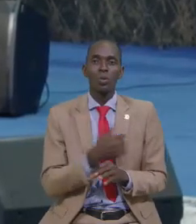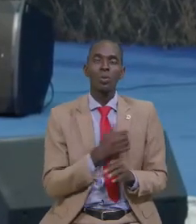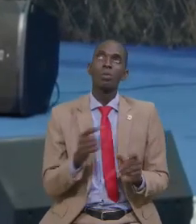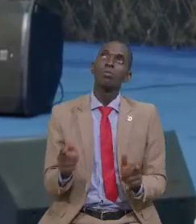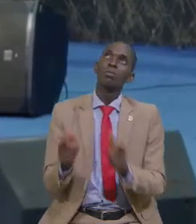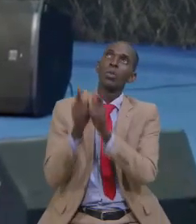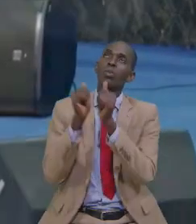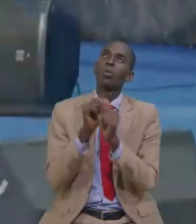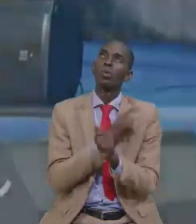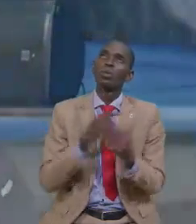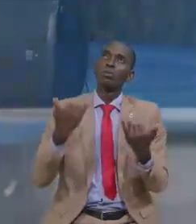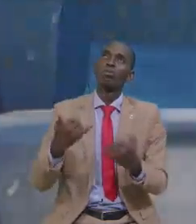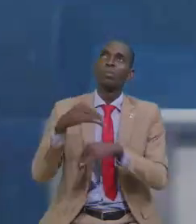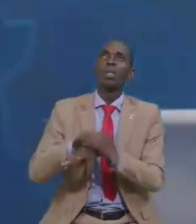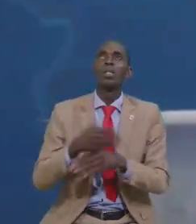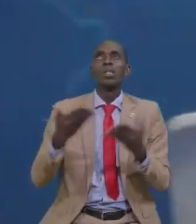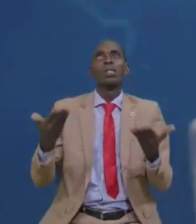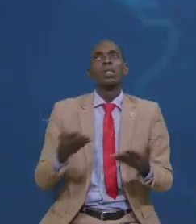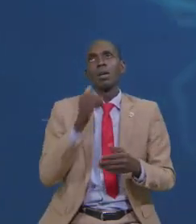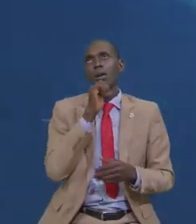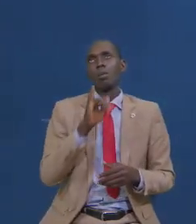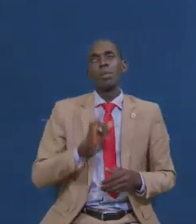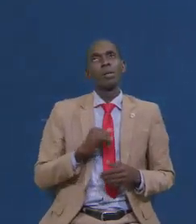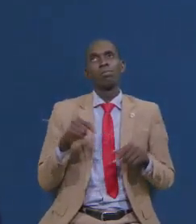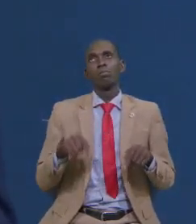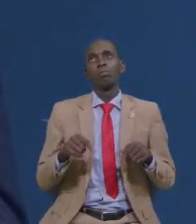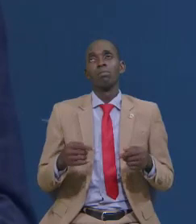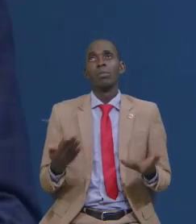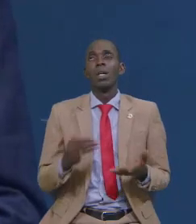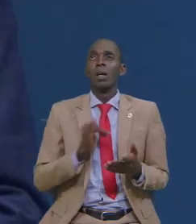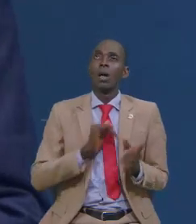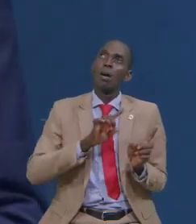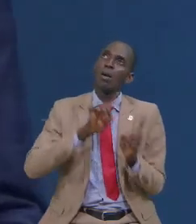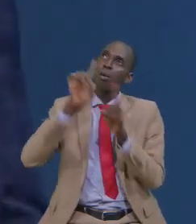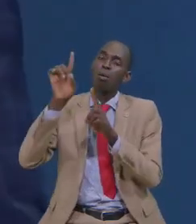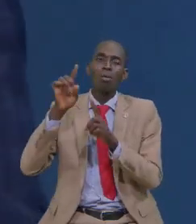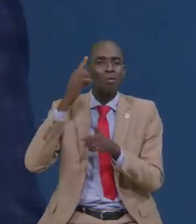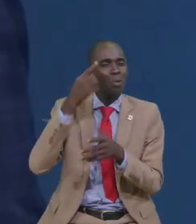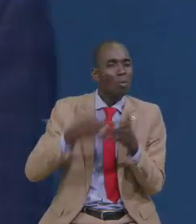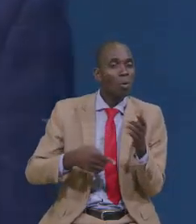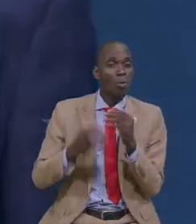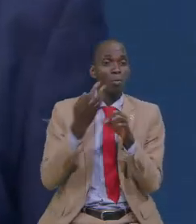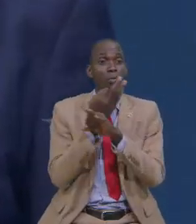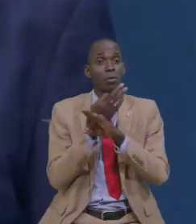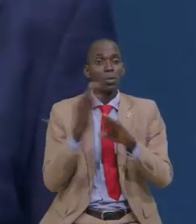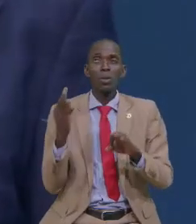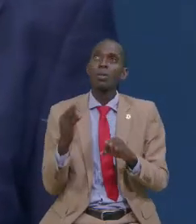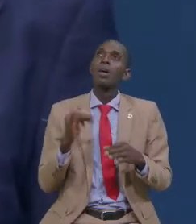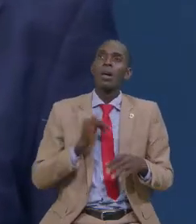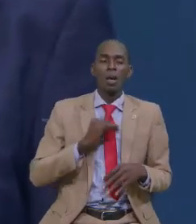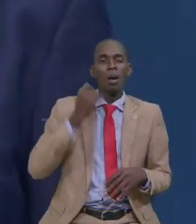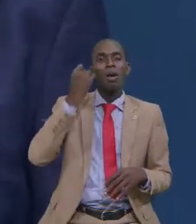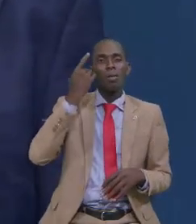Lord, here am I come. What have you come for? Freedom. I understand Christ already paid for